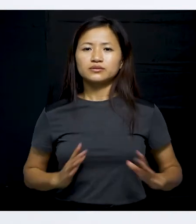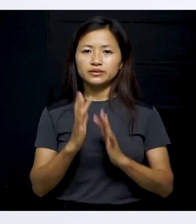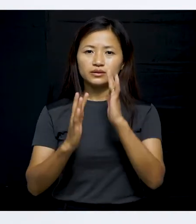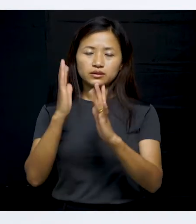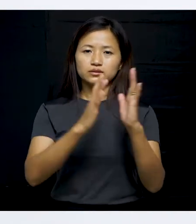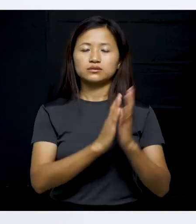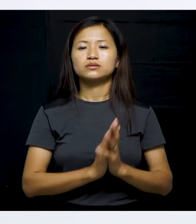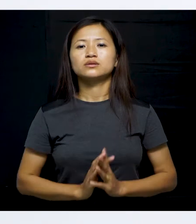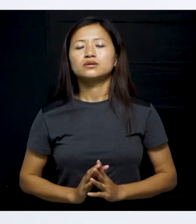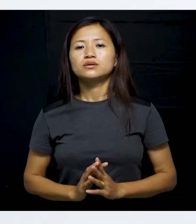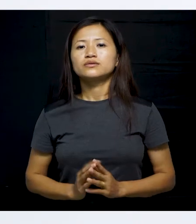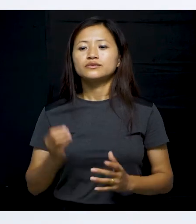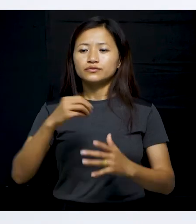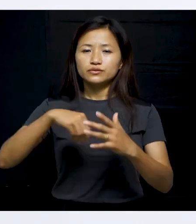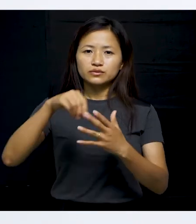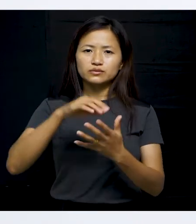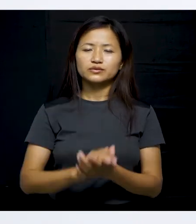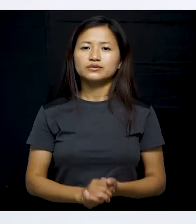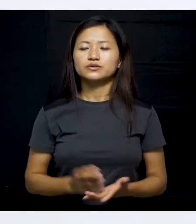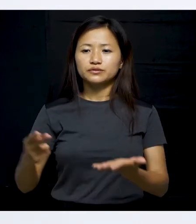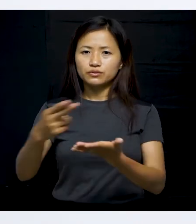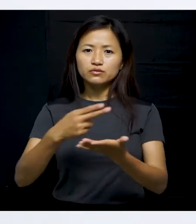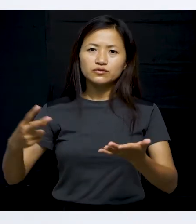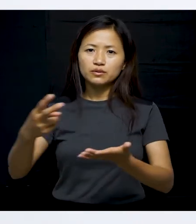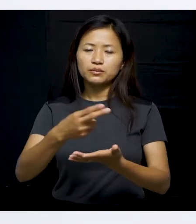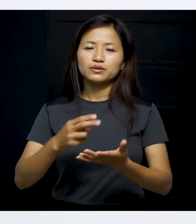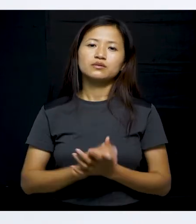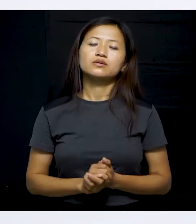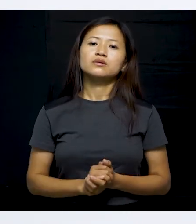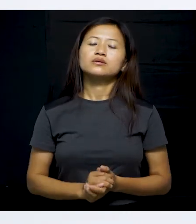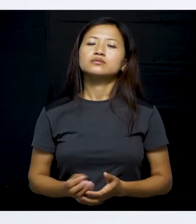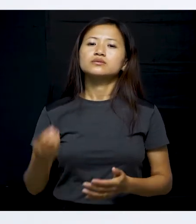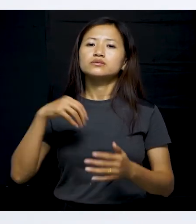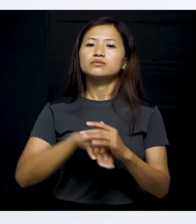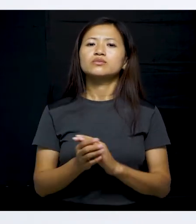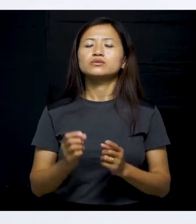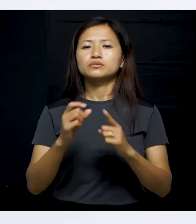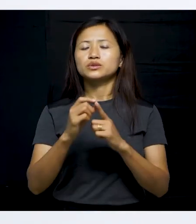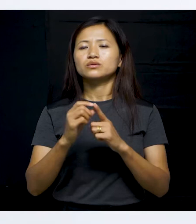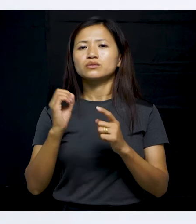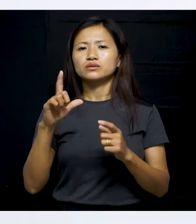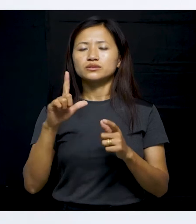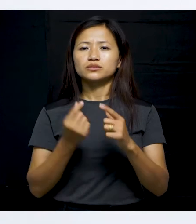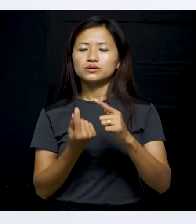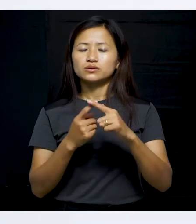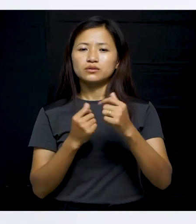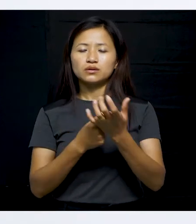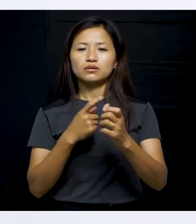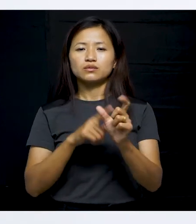They mostly involve in farming, and they also involve in poultry farming, different types of